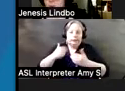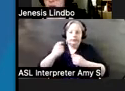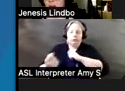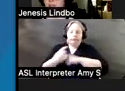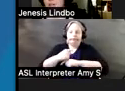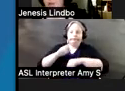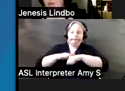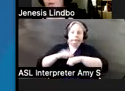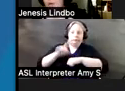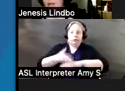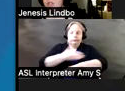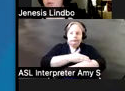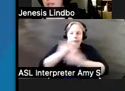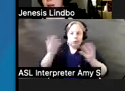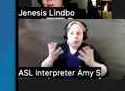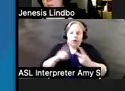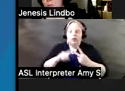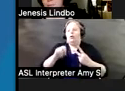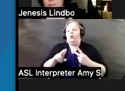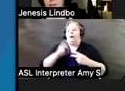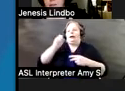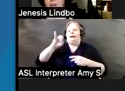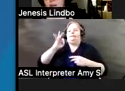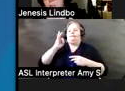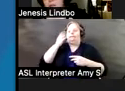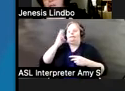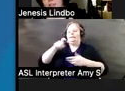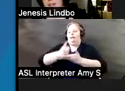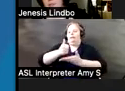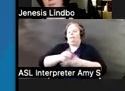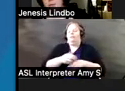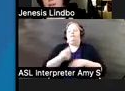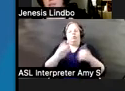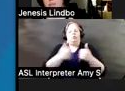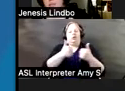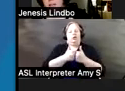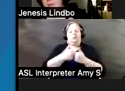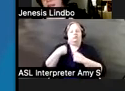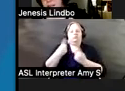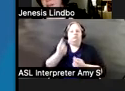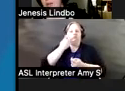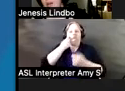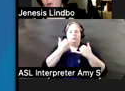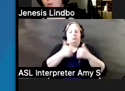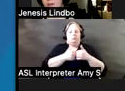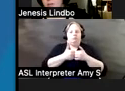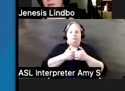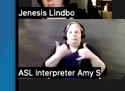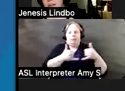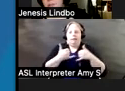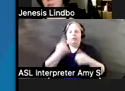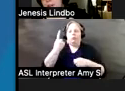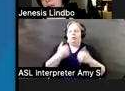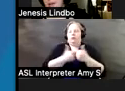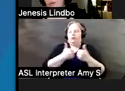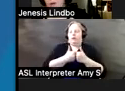need to work on or when you need help? There are a couple games that I've been recently playing, one of them